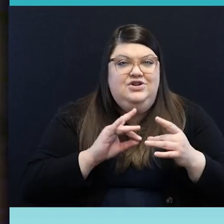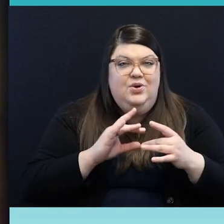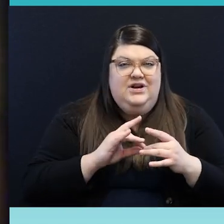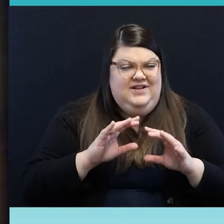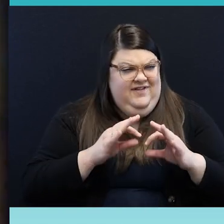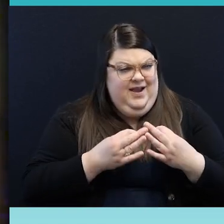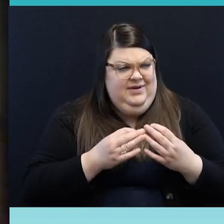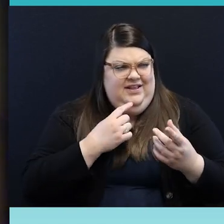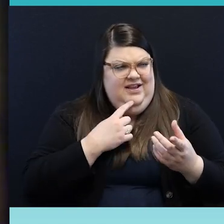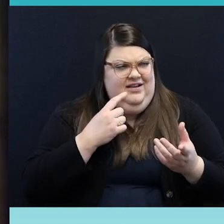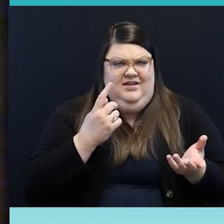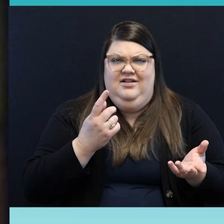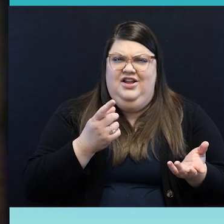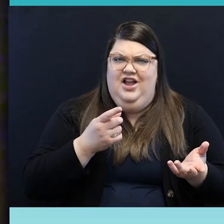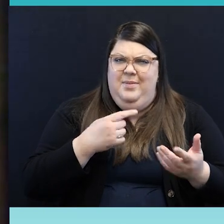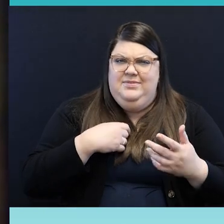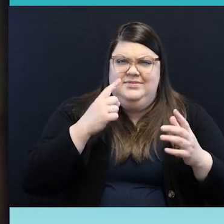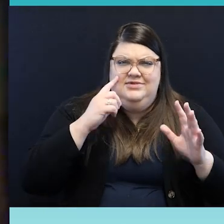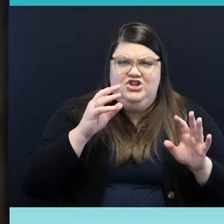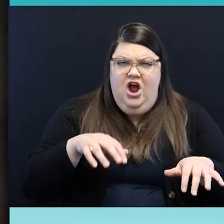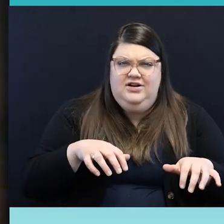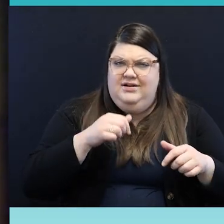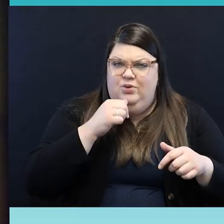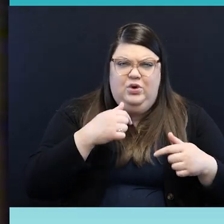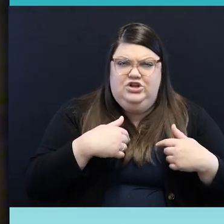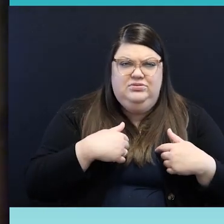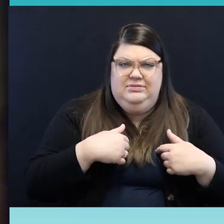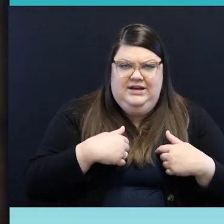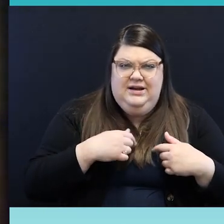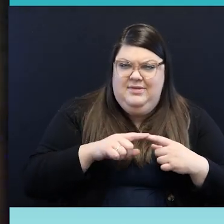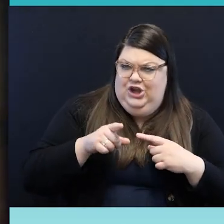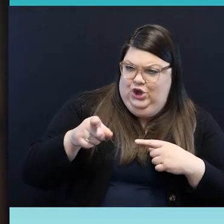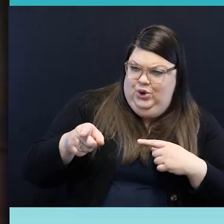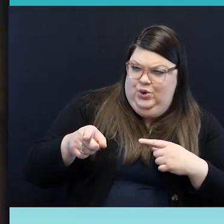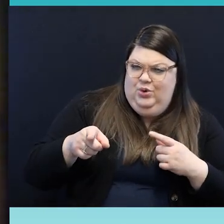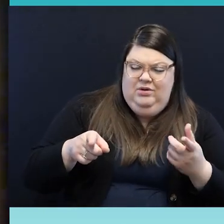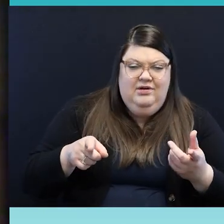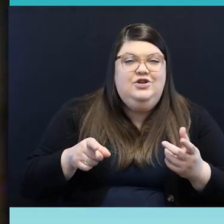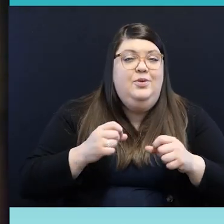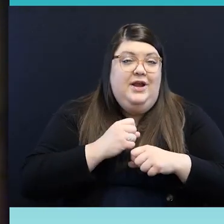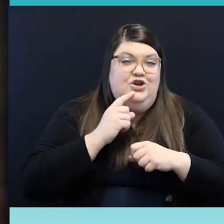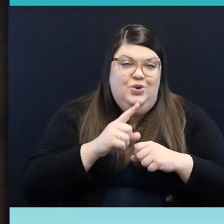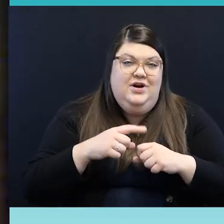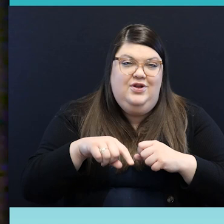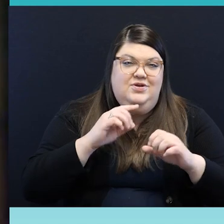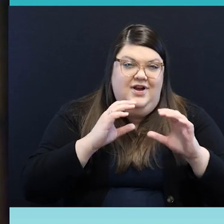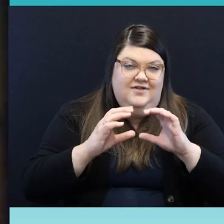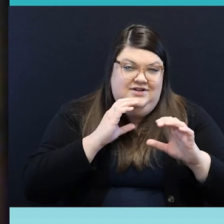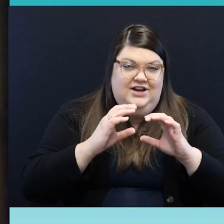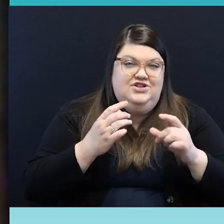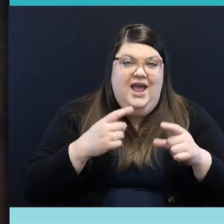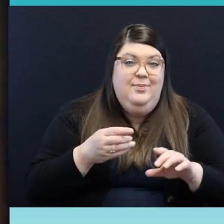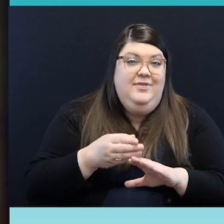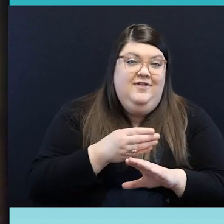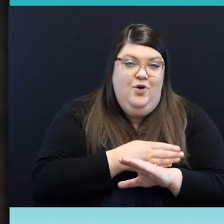being surprised that they weren't chosen as the healthcare proxy. So make sure those conversations happen